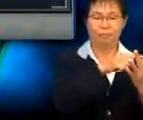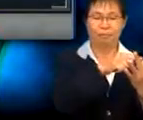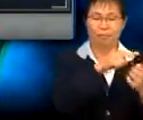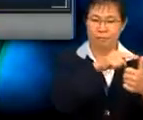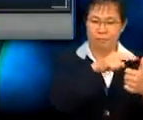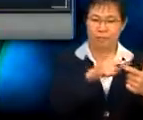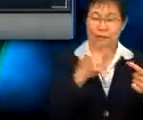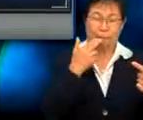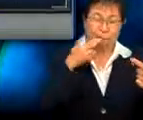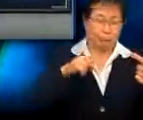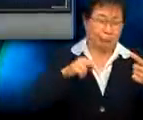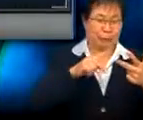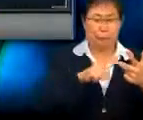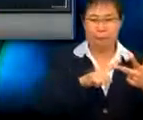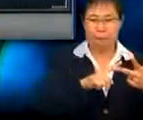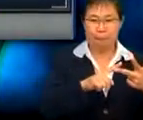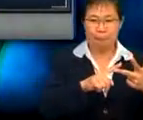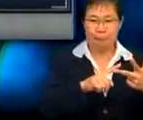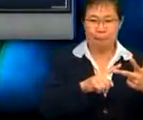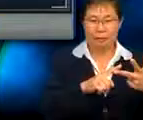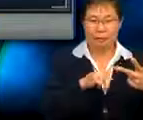sweet, salty,